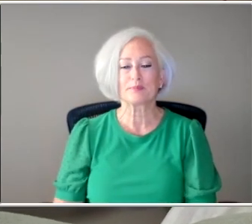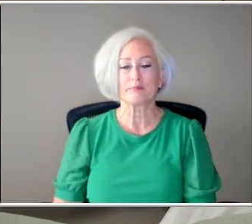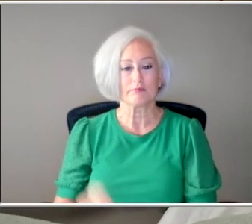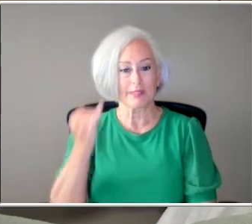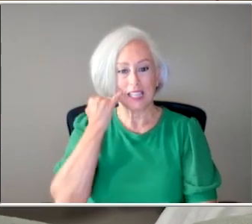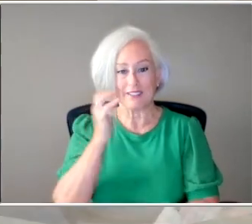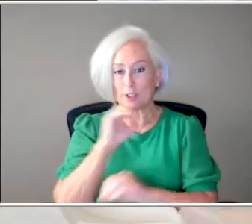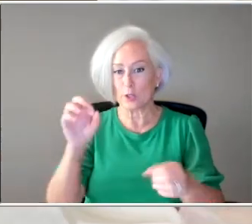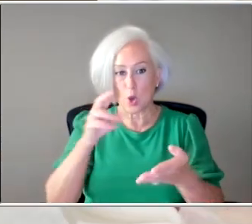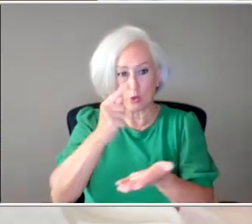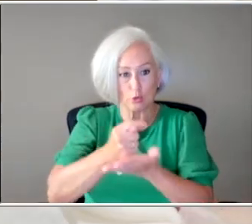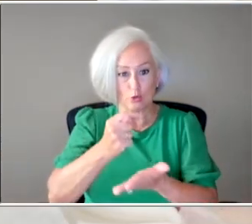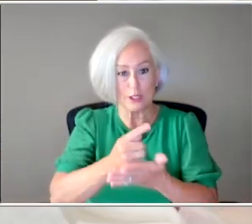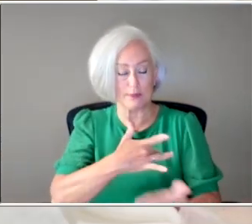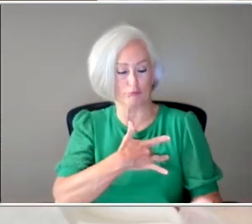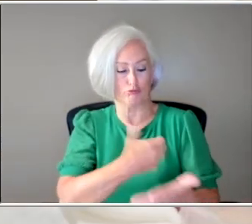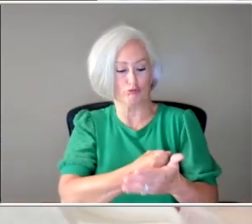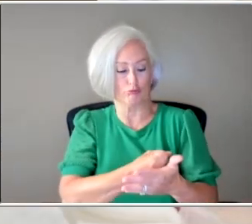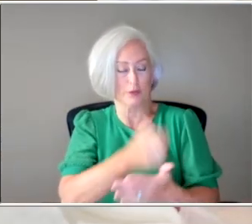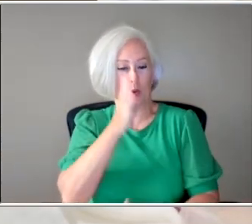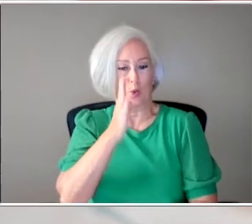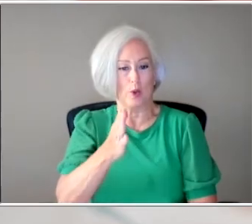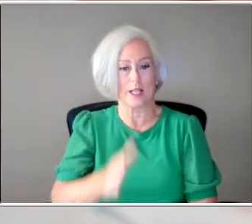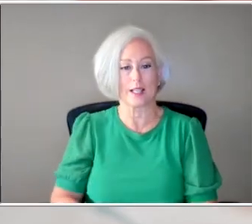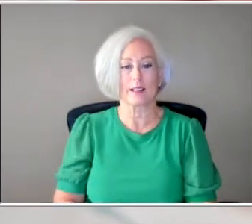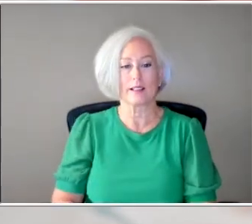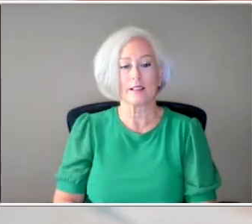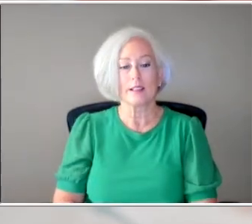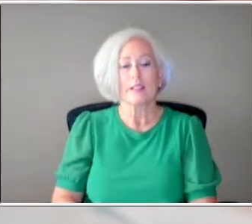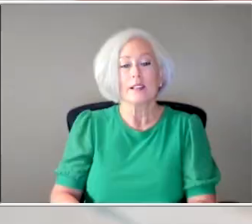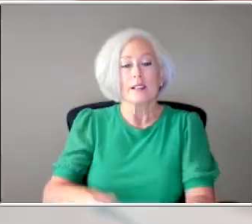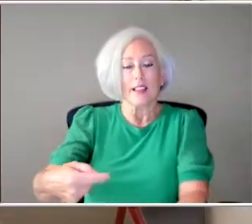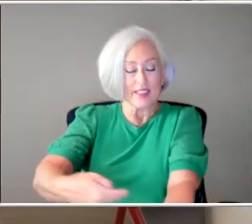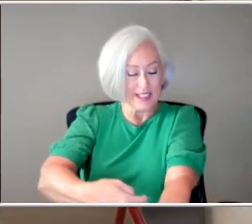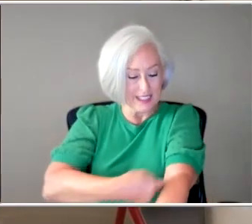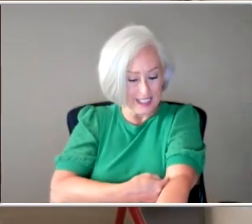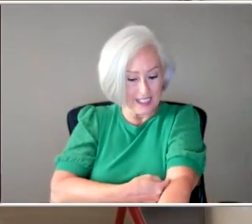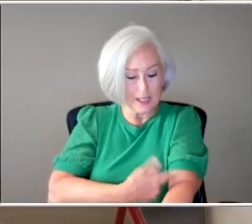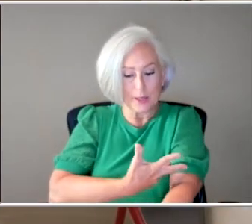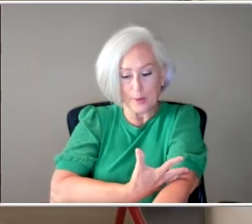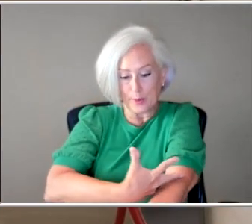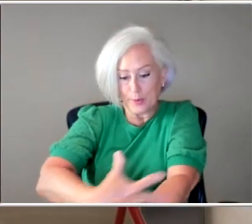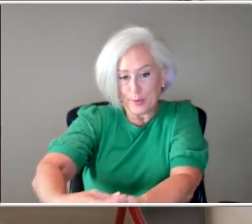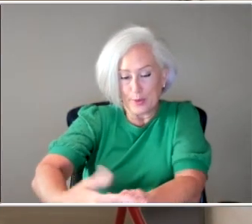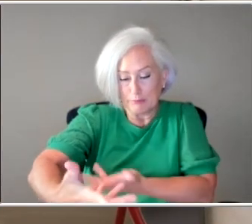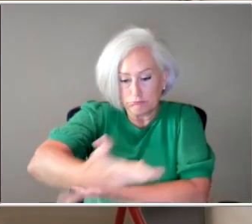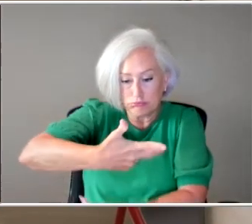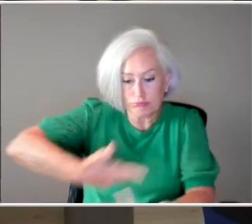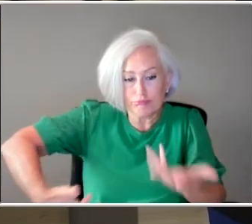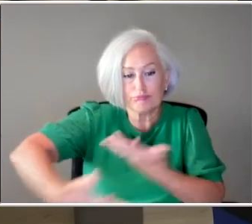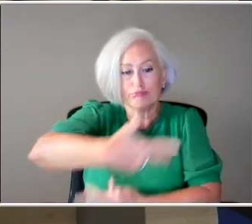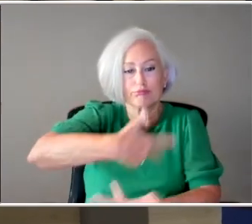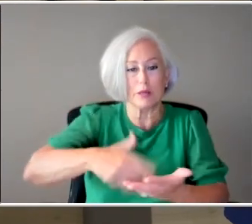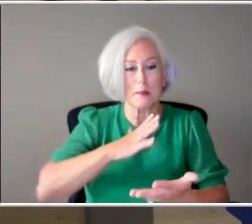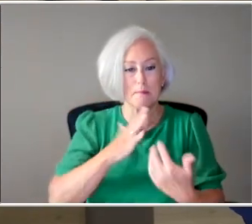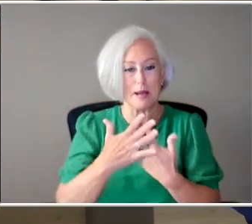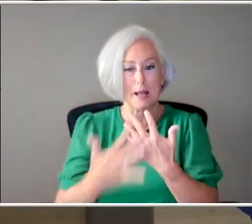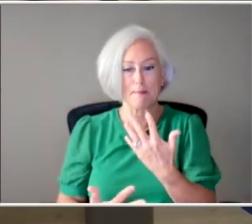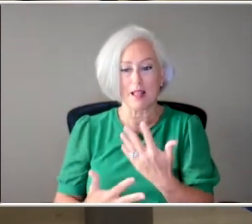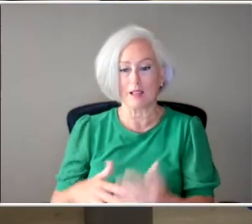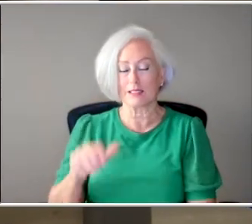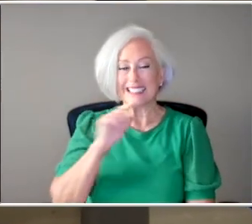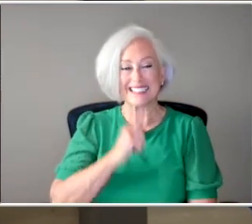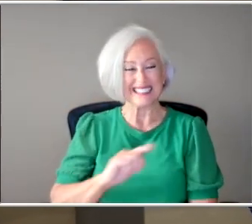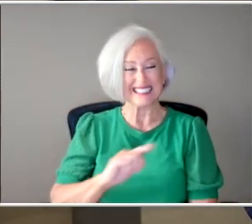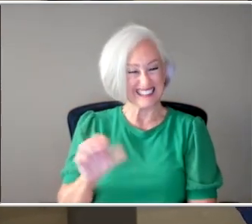They put the needles in and then they clean my blood. 10-year-old Aubrey Bell knows more about science and medicine than anyone her age